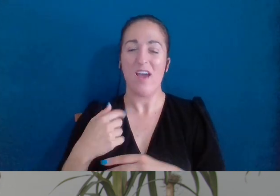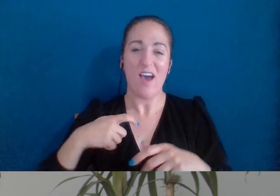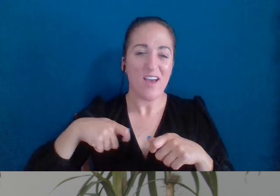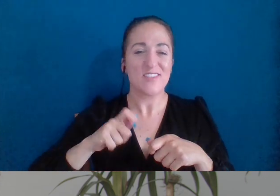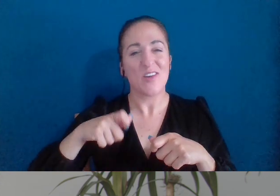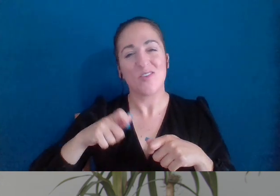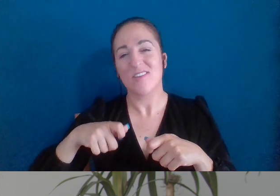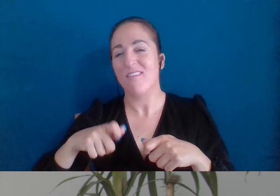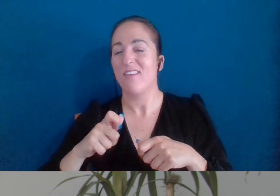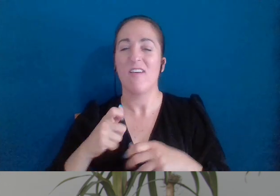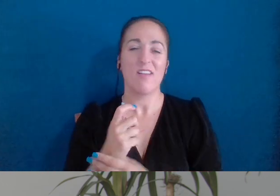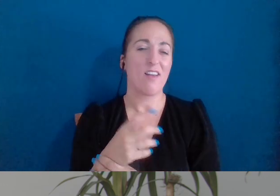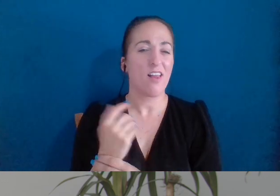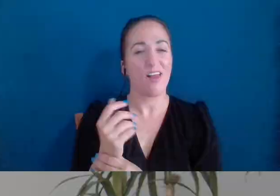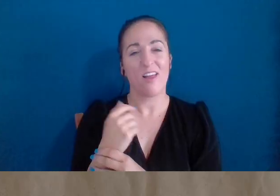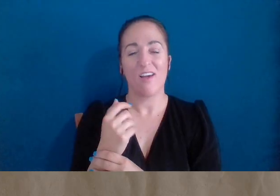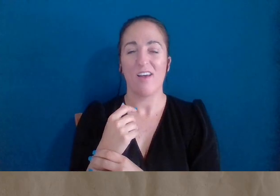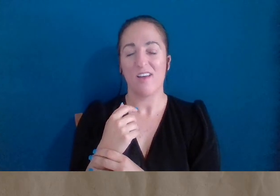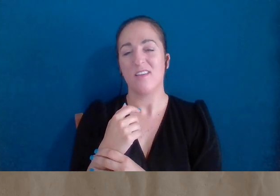So, these scissors are nice.